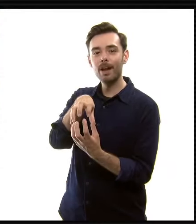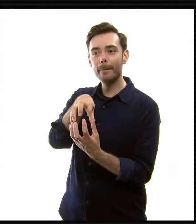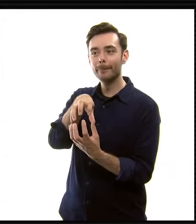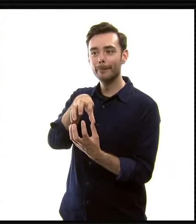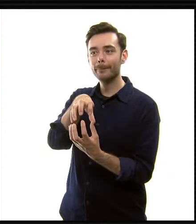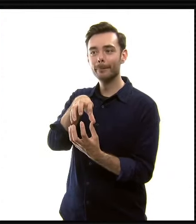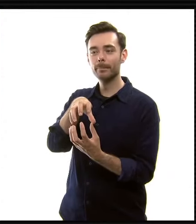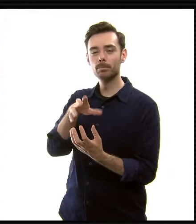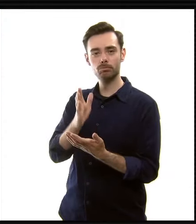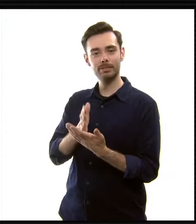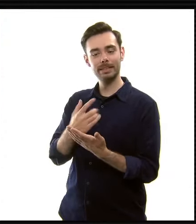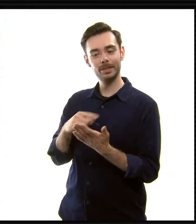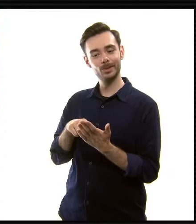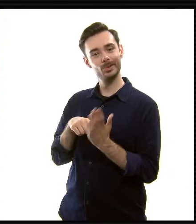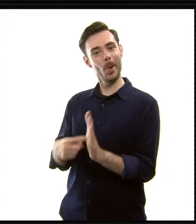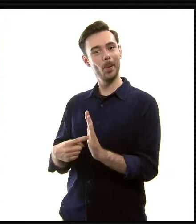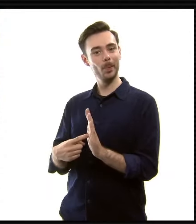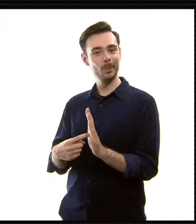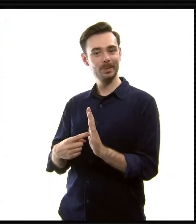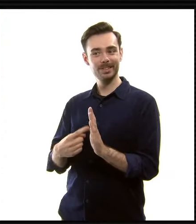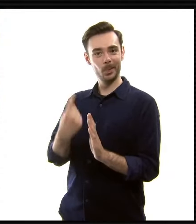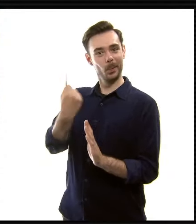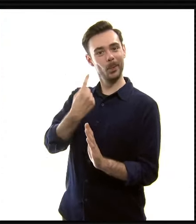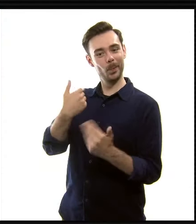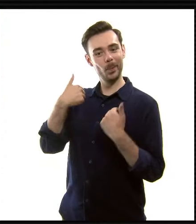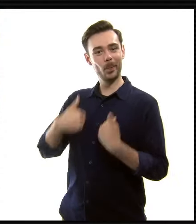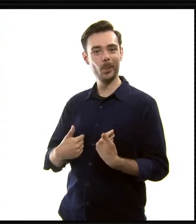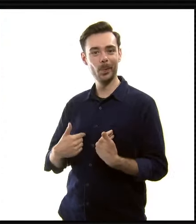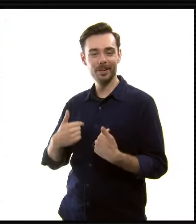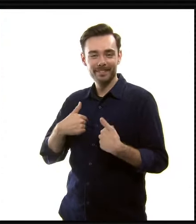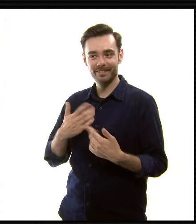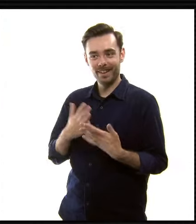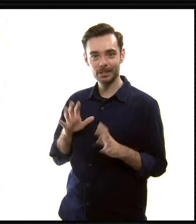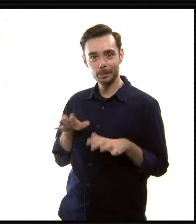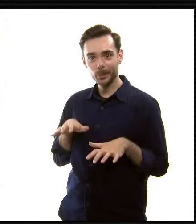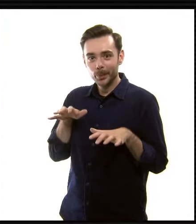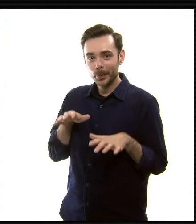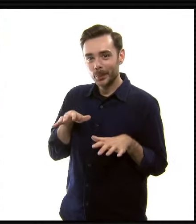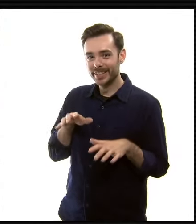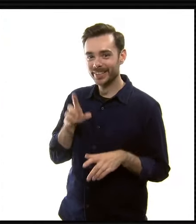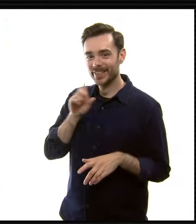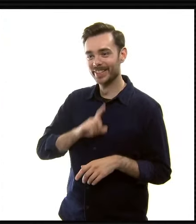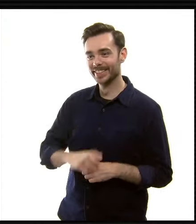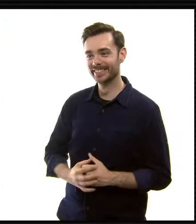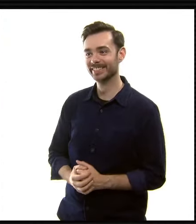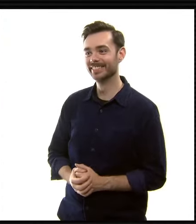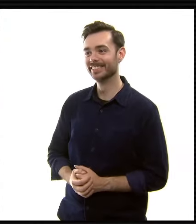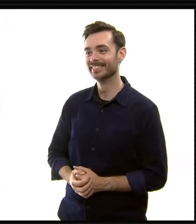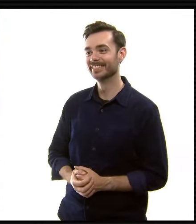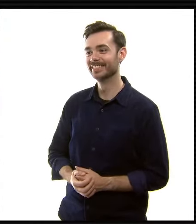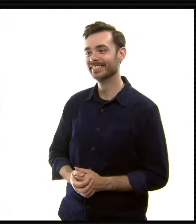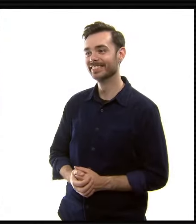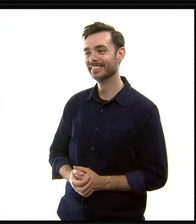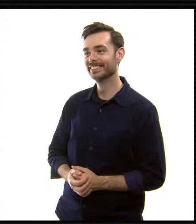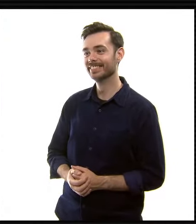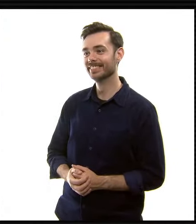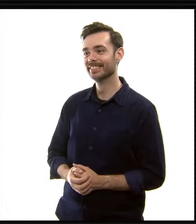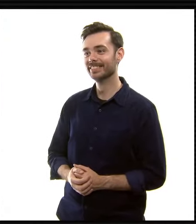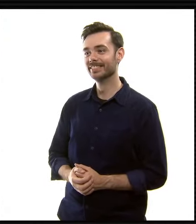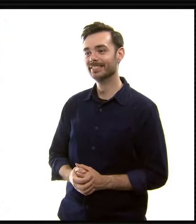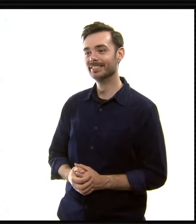represents me as a spooky girl. So Nice. that's kind of my thing to do. But this was so super exciting, super